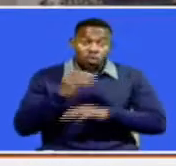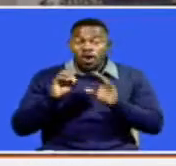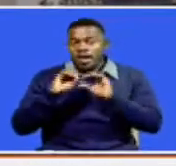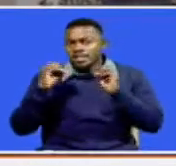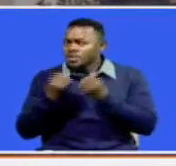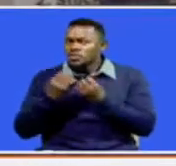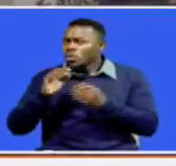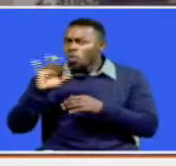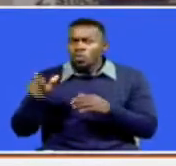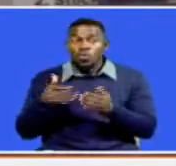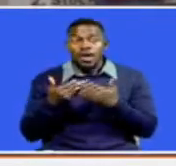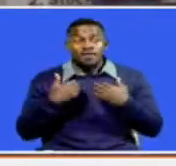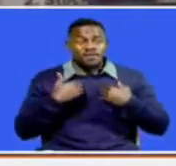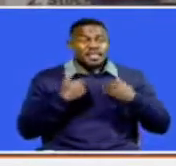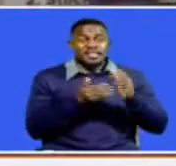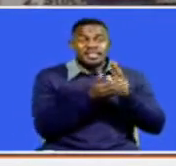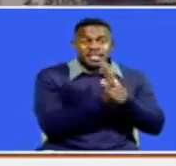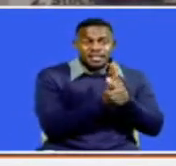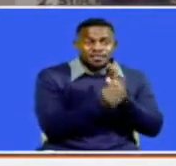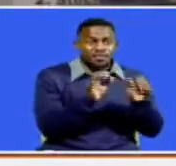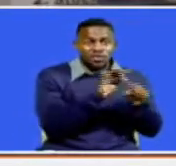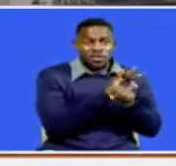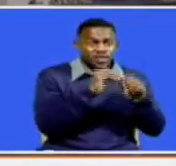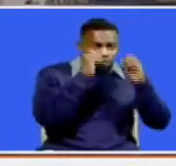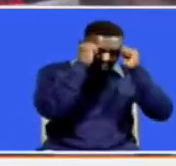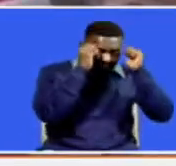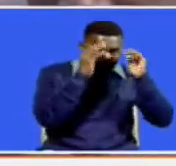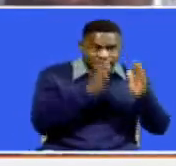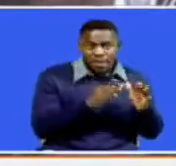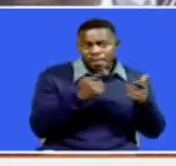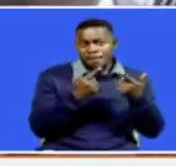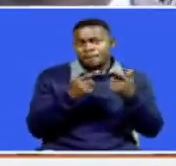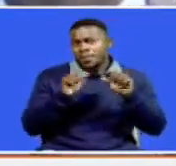the students. We have the industry accepting the students